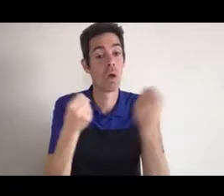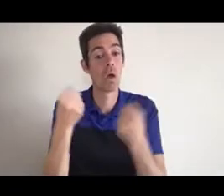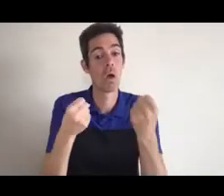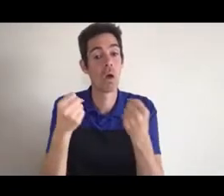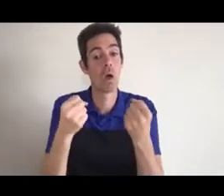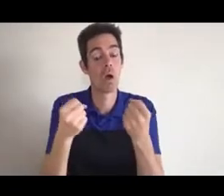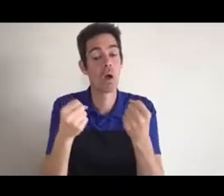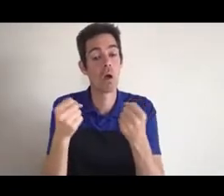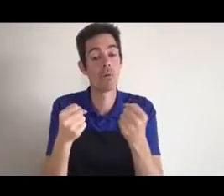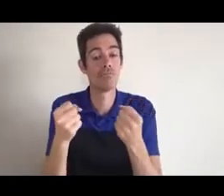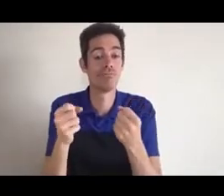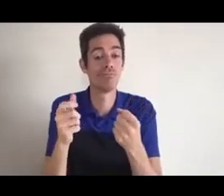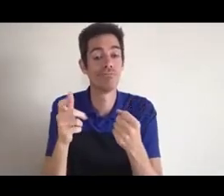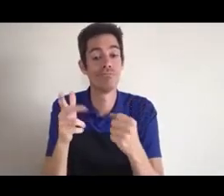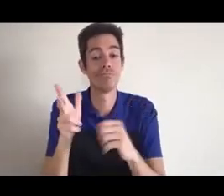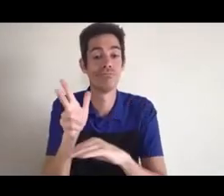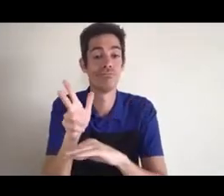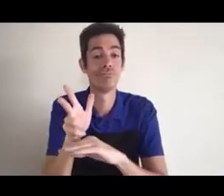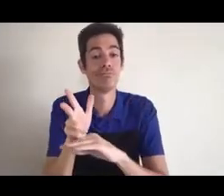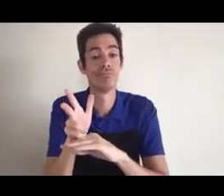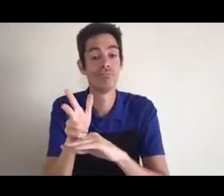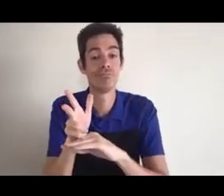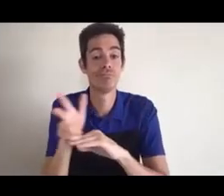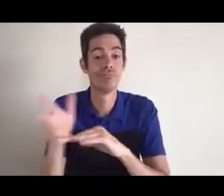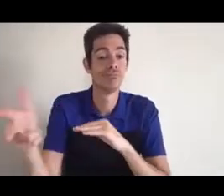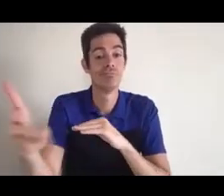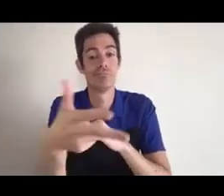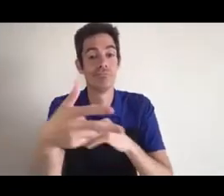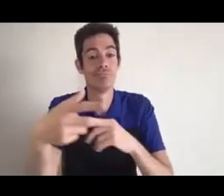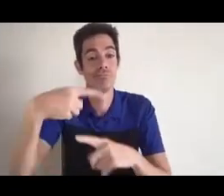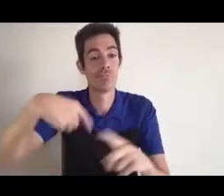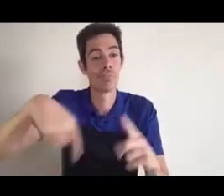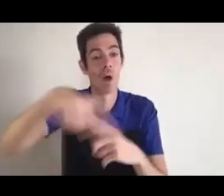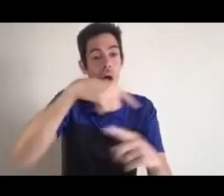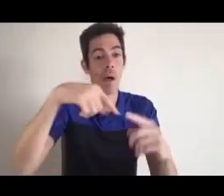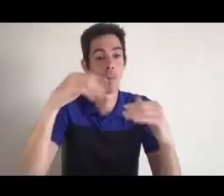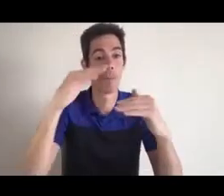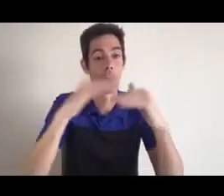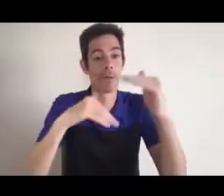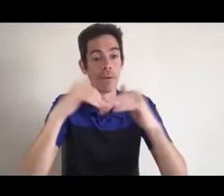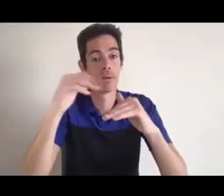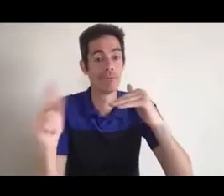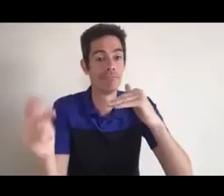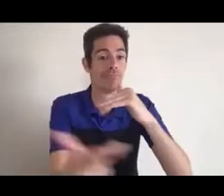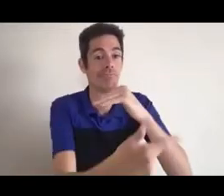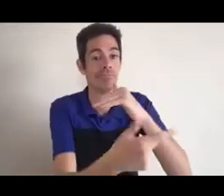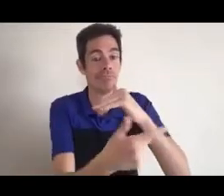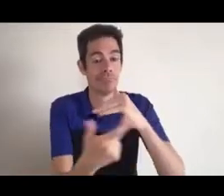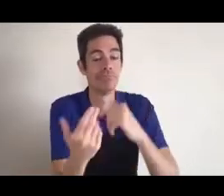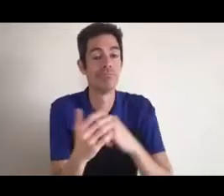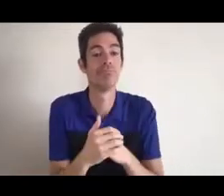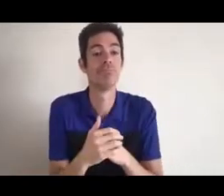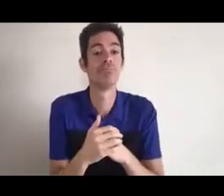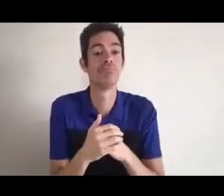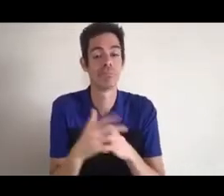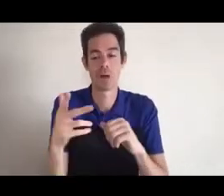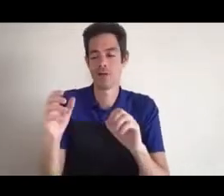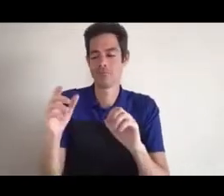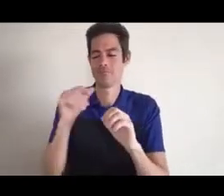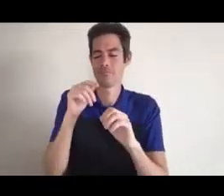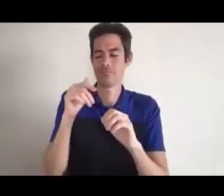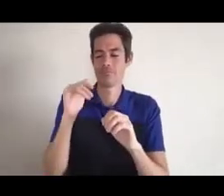So without 3D, you would say the car goes around the building.